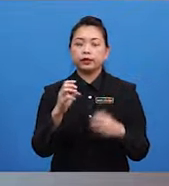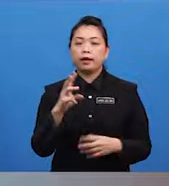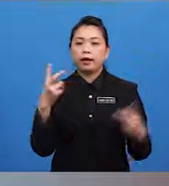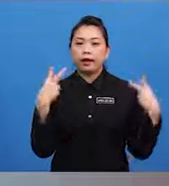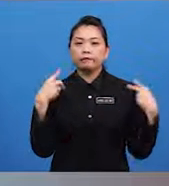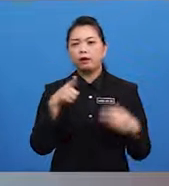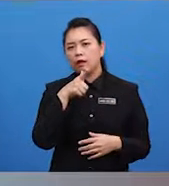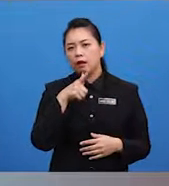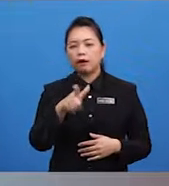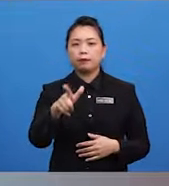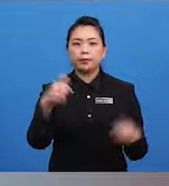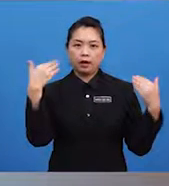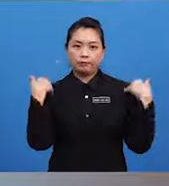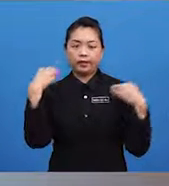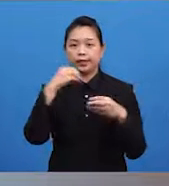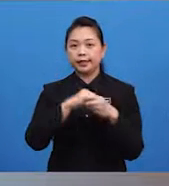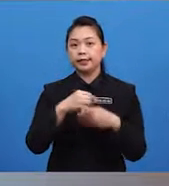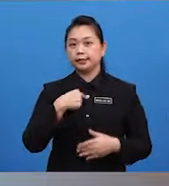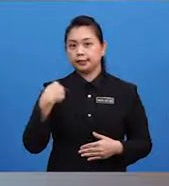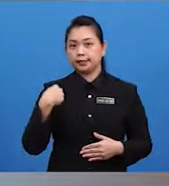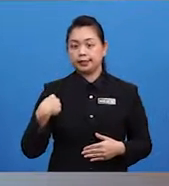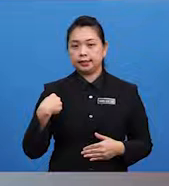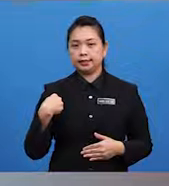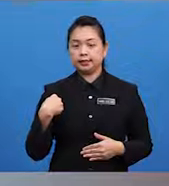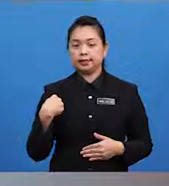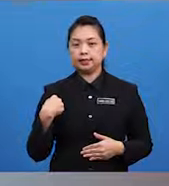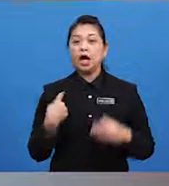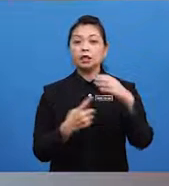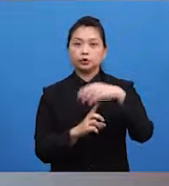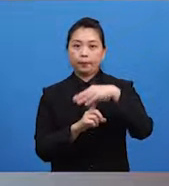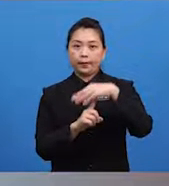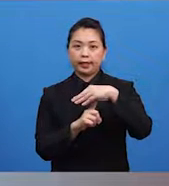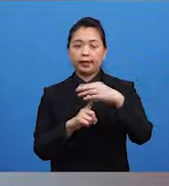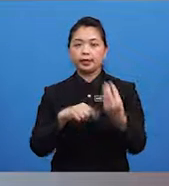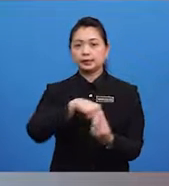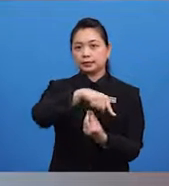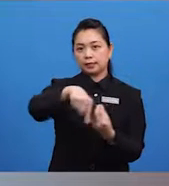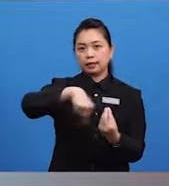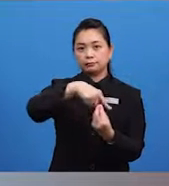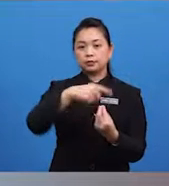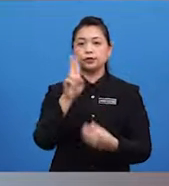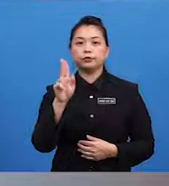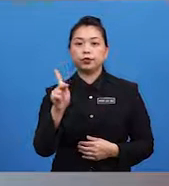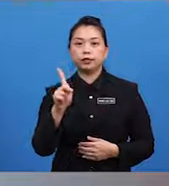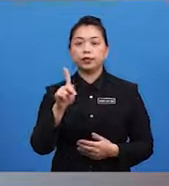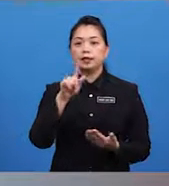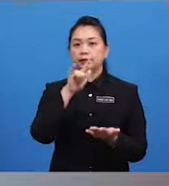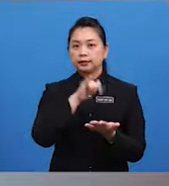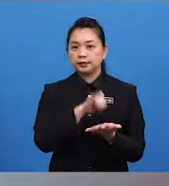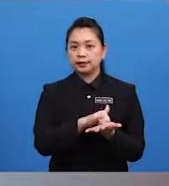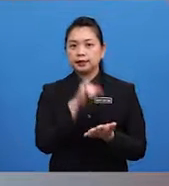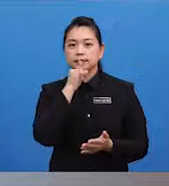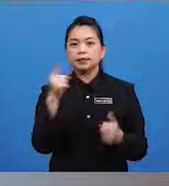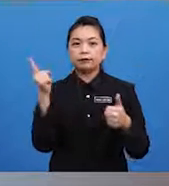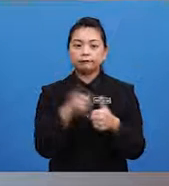Chinese supermarkets around the UK, this is the first time the prized Malaysian